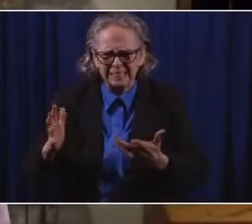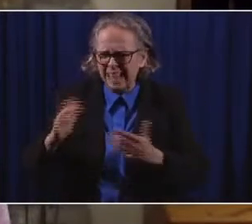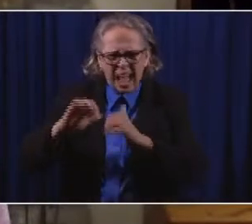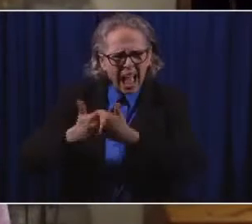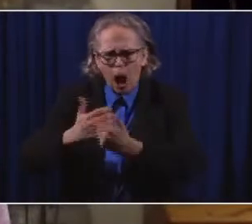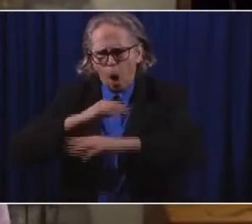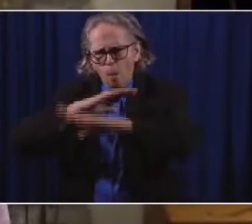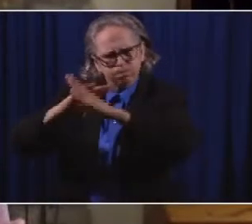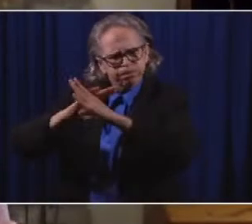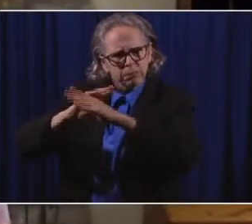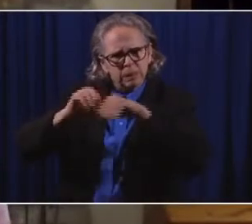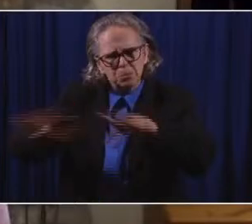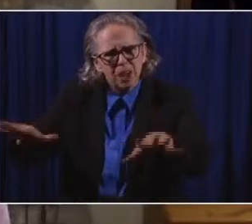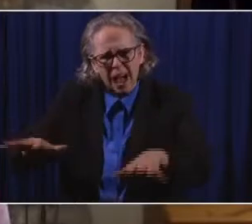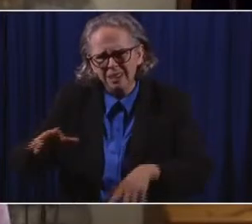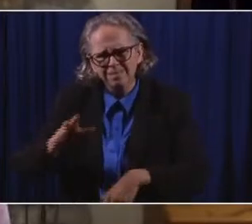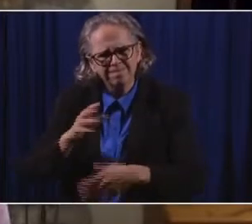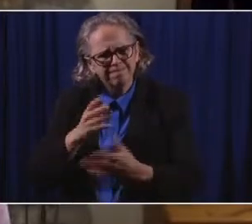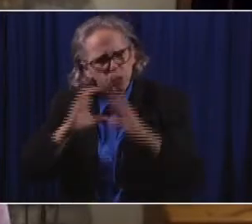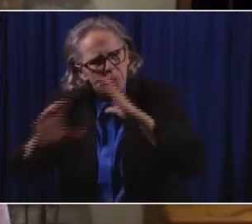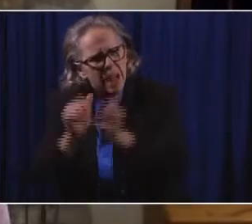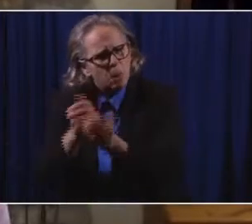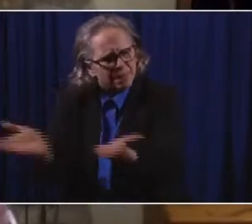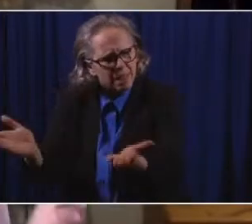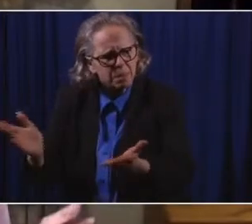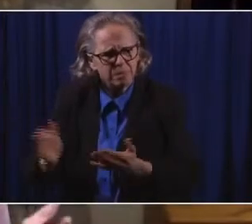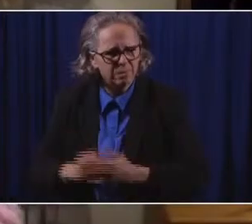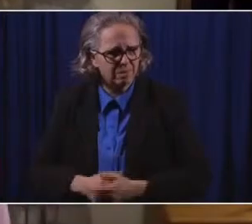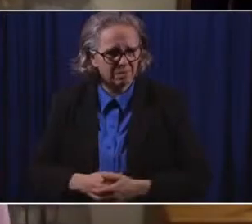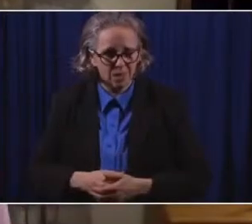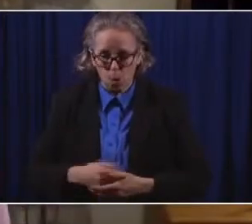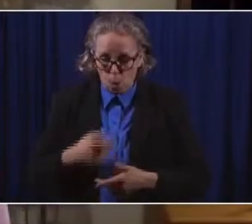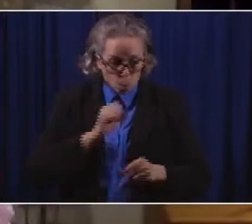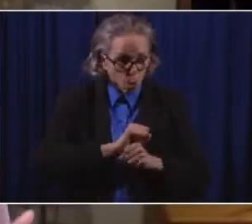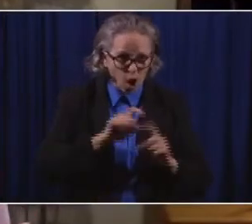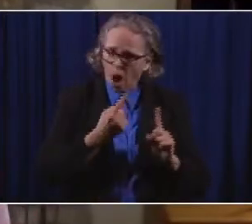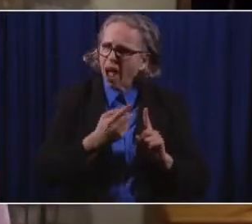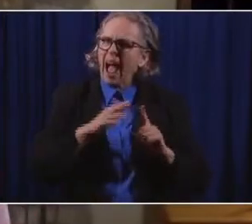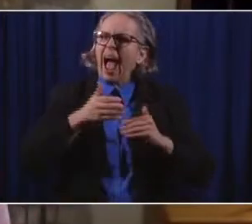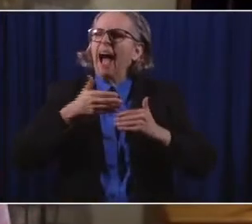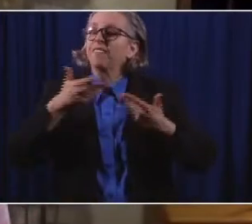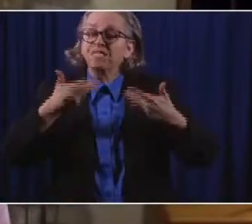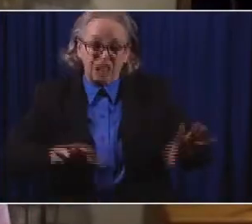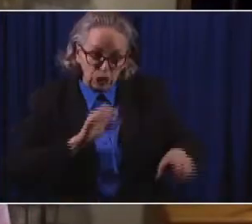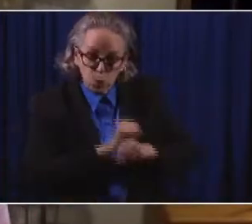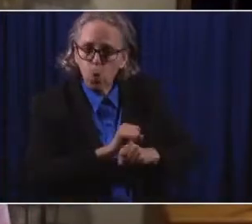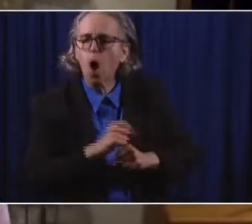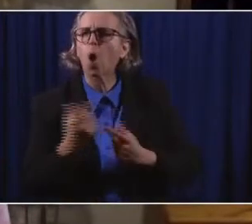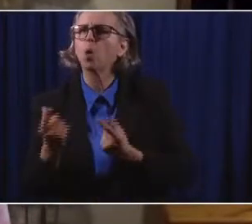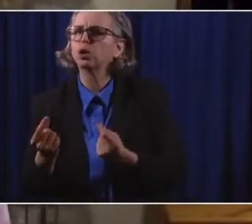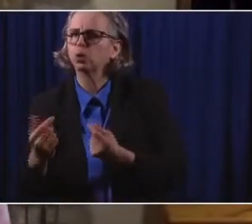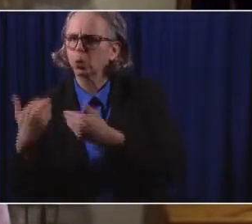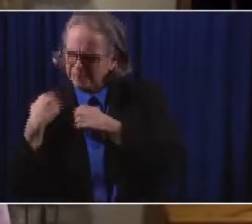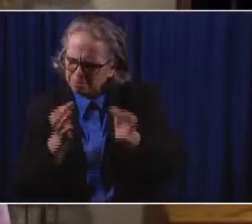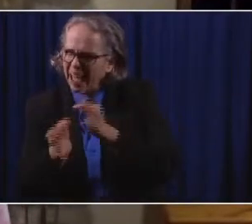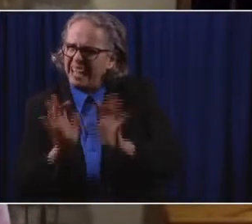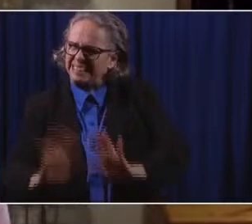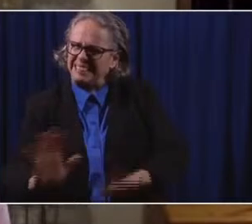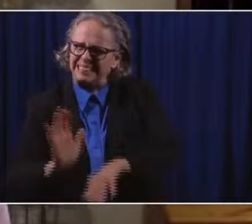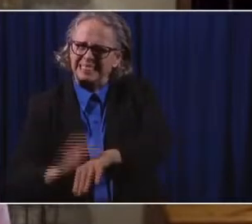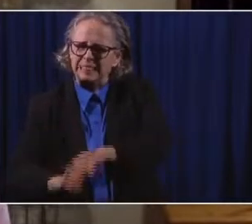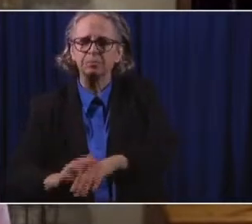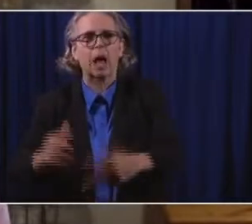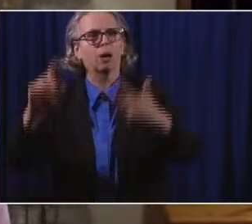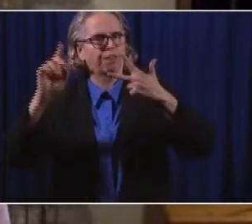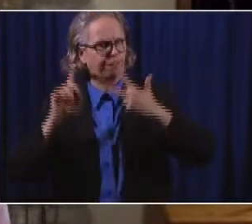COVID-19, not just during their time at work, but when they're home, when they're out and about. 3,